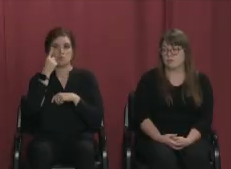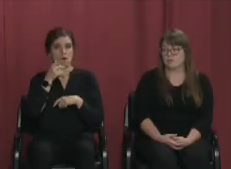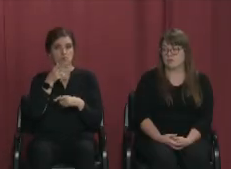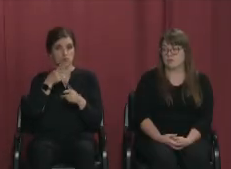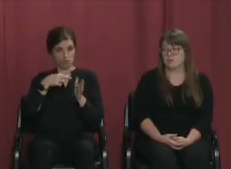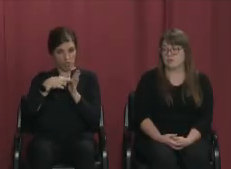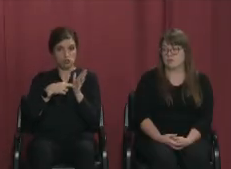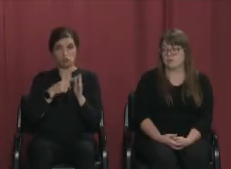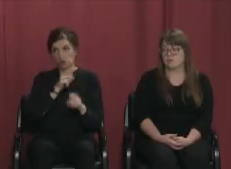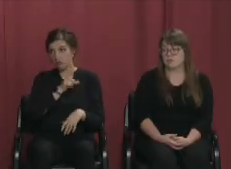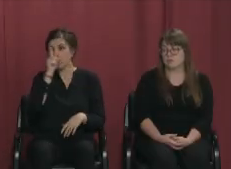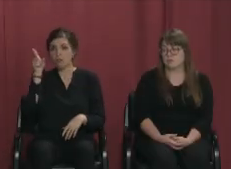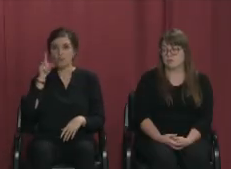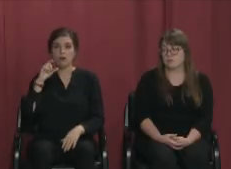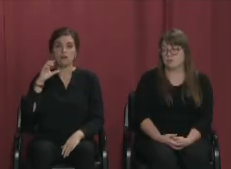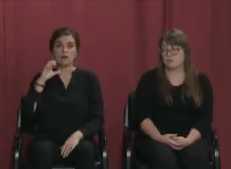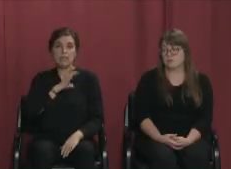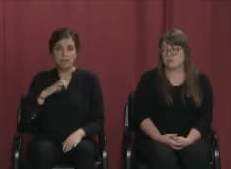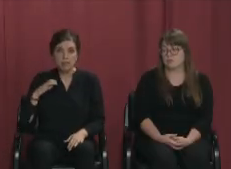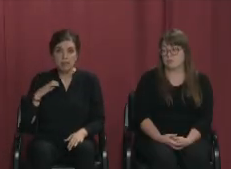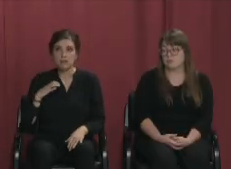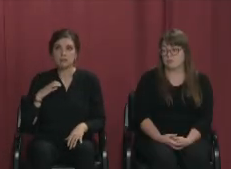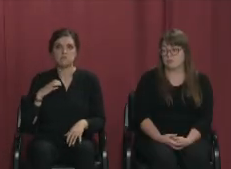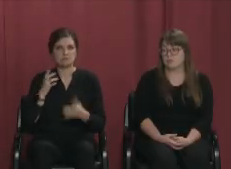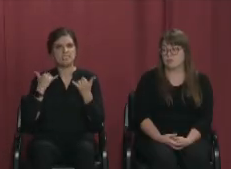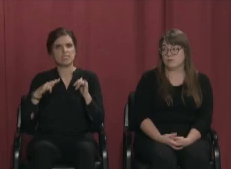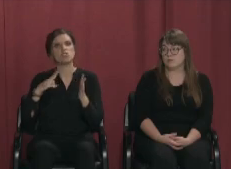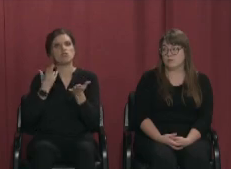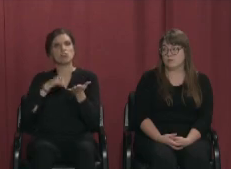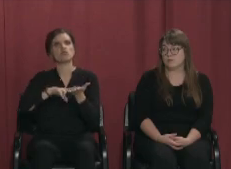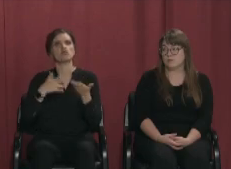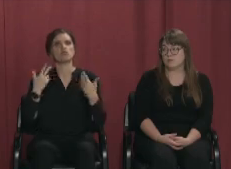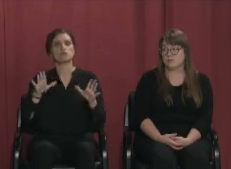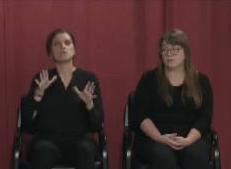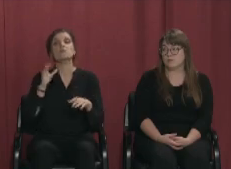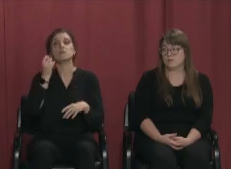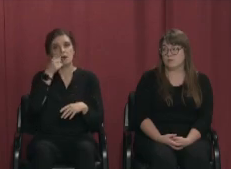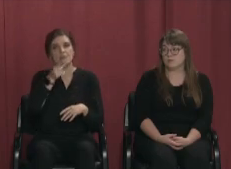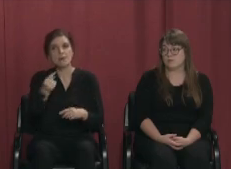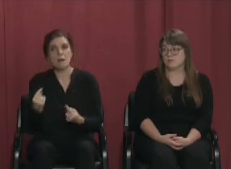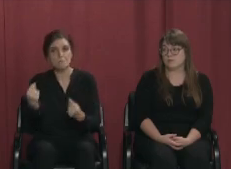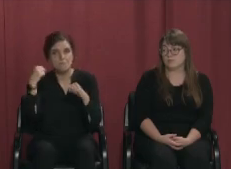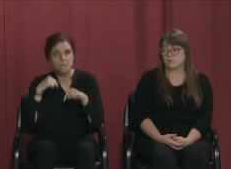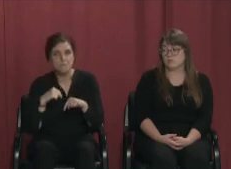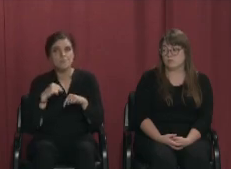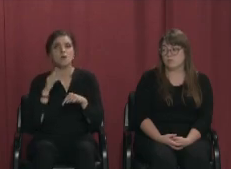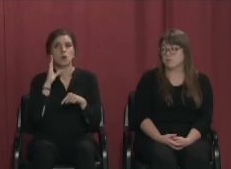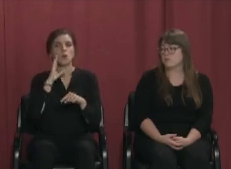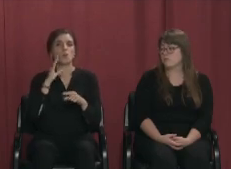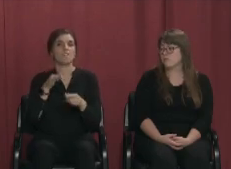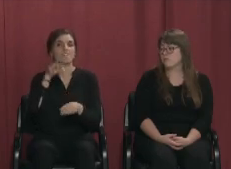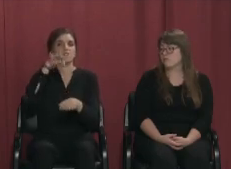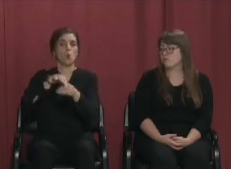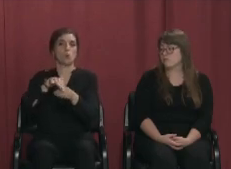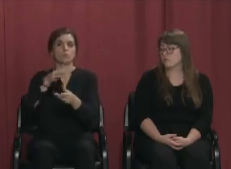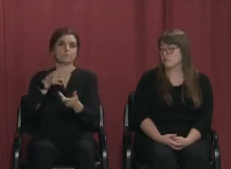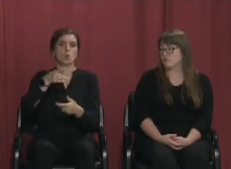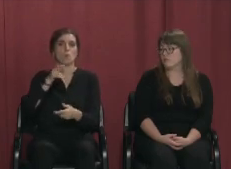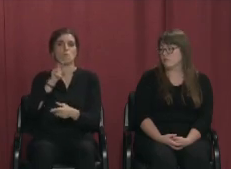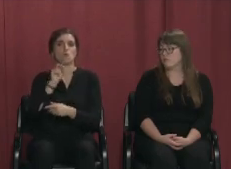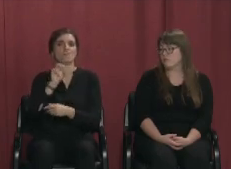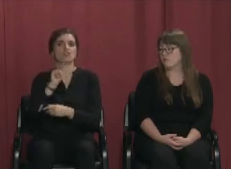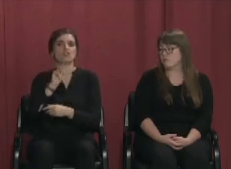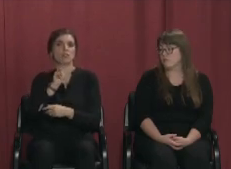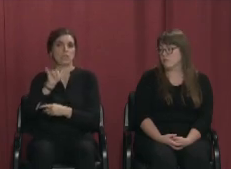you're still registered to vote. Come in, you'll have to vote provisionally. We'll get you a good ballot for Montgomery County. You tell